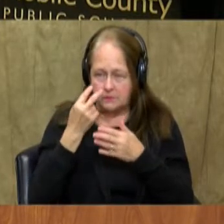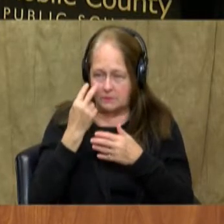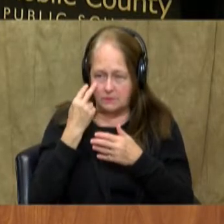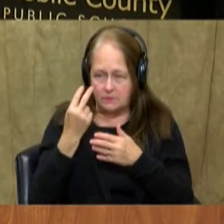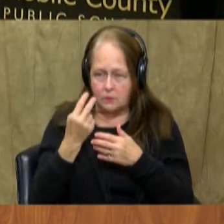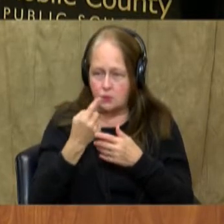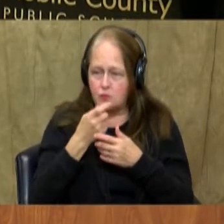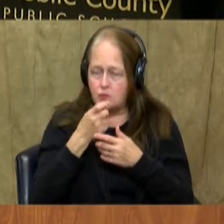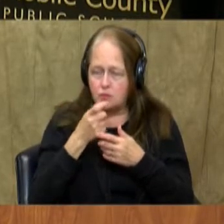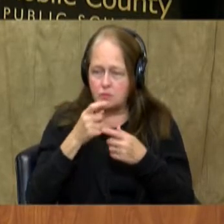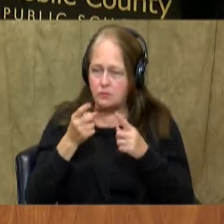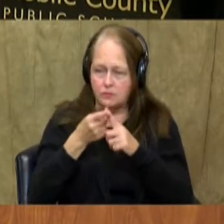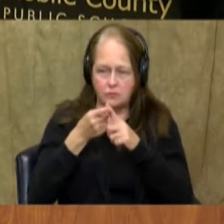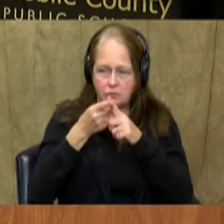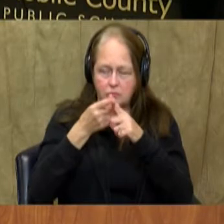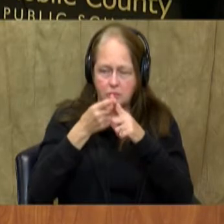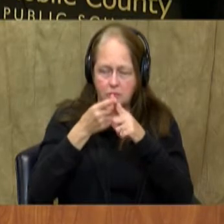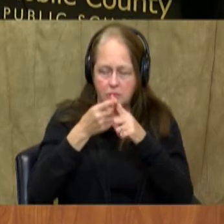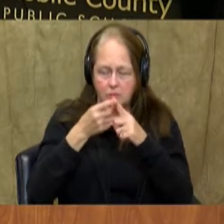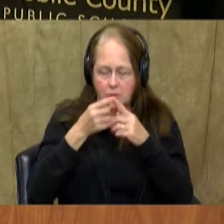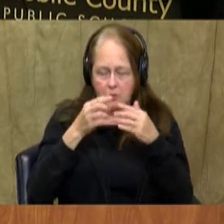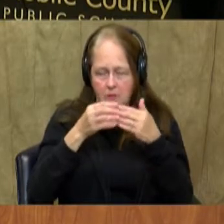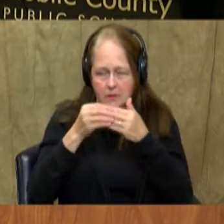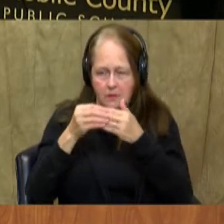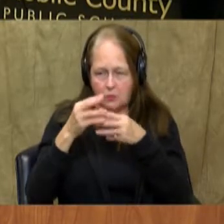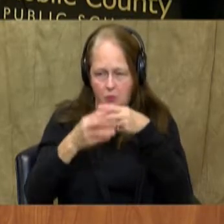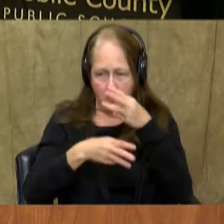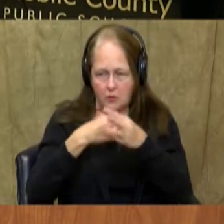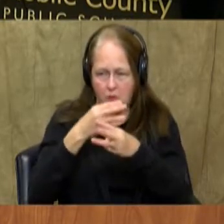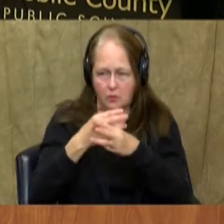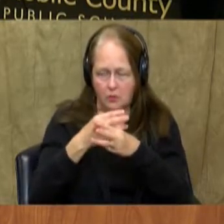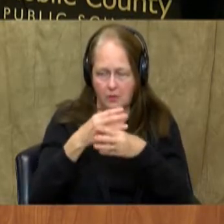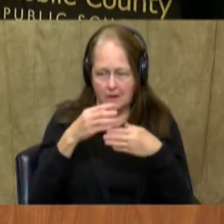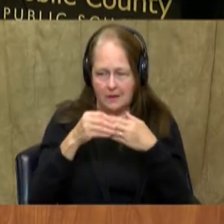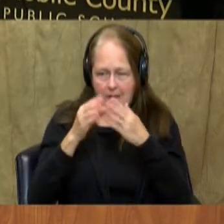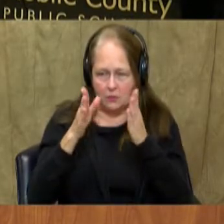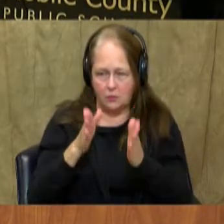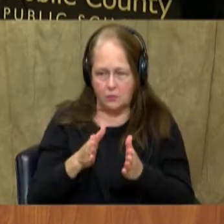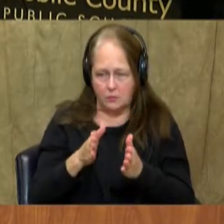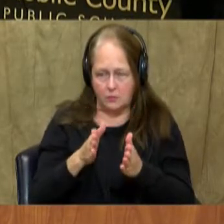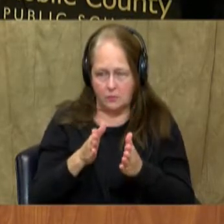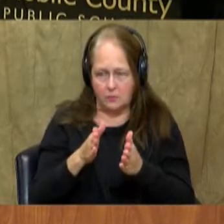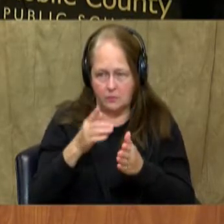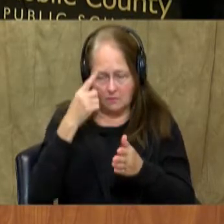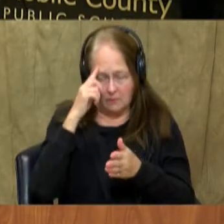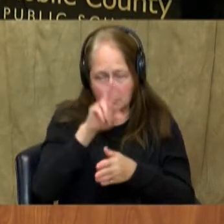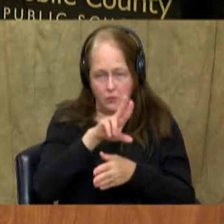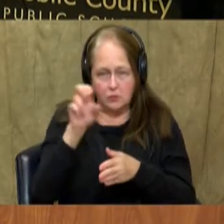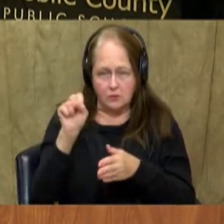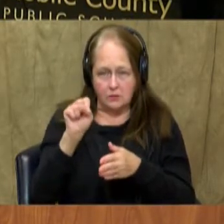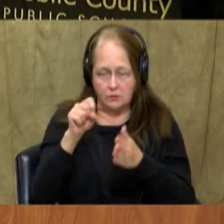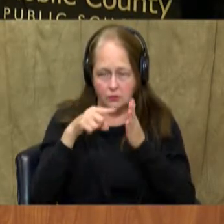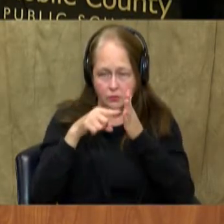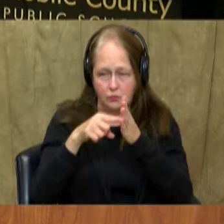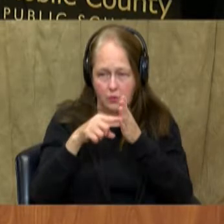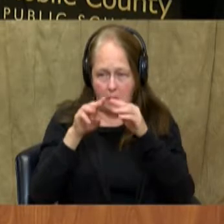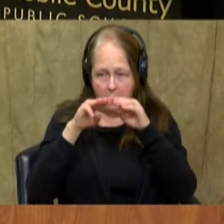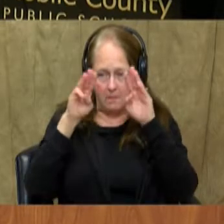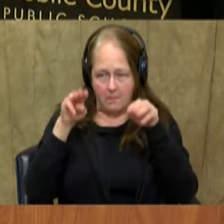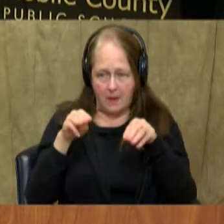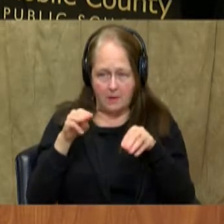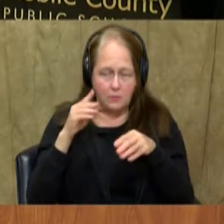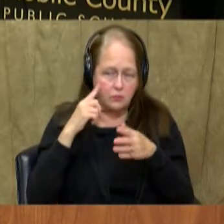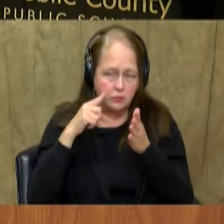top dog in terms of world leadership. And this was a serious concern for the United States, and when I show you the map, you'll see